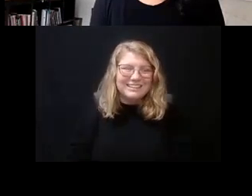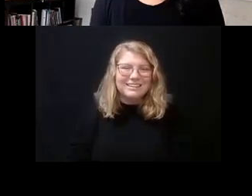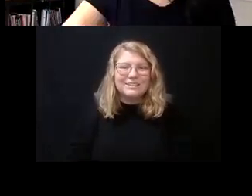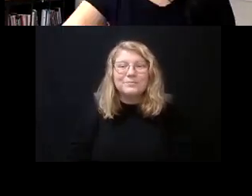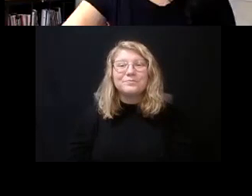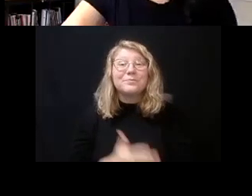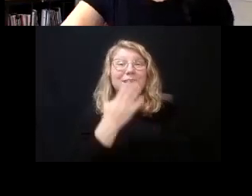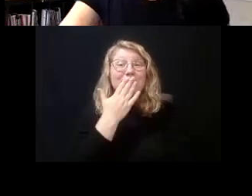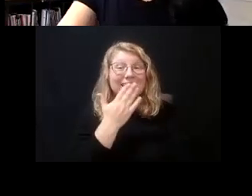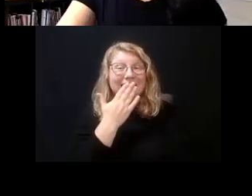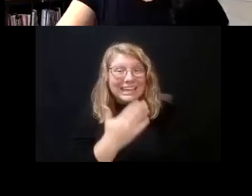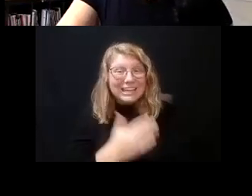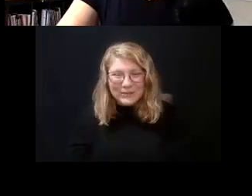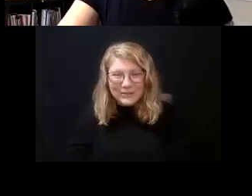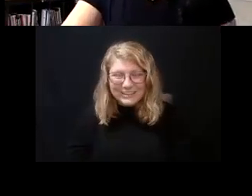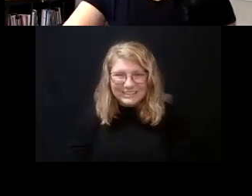Okay, thank you.